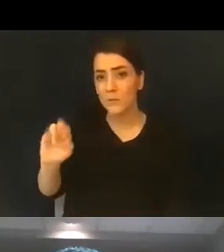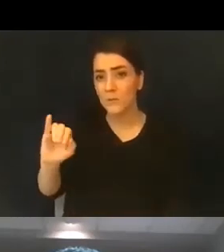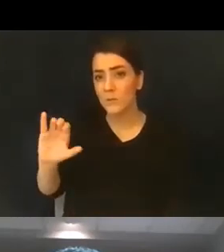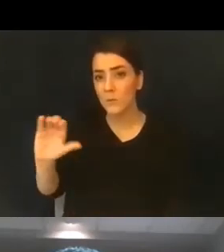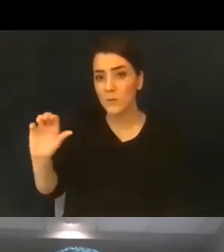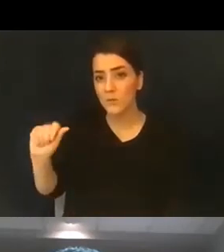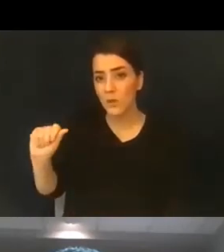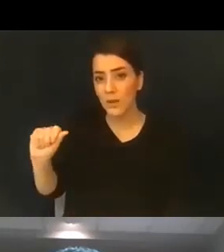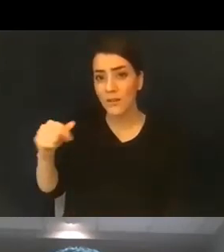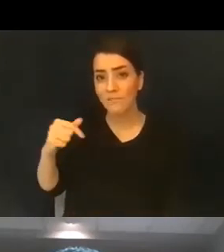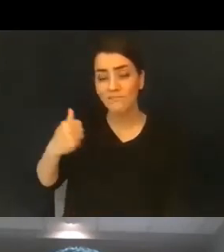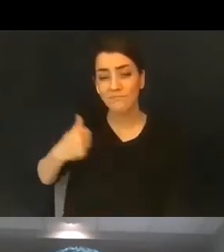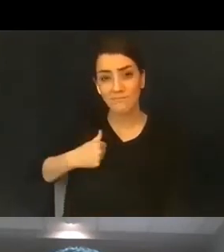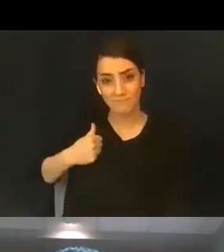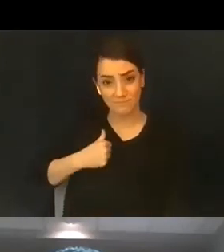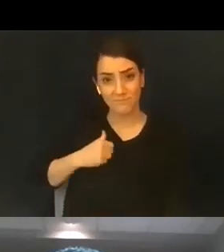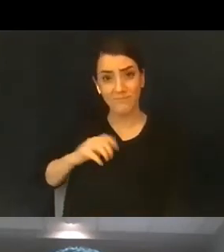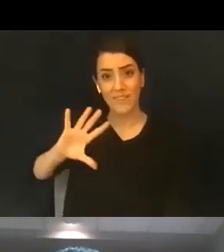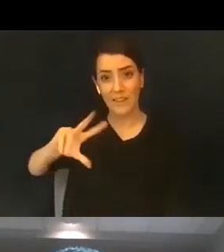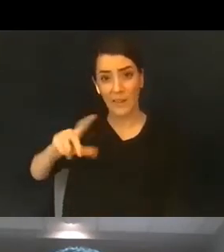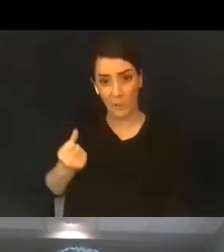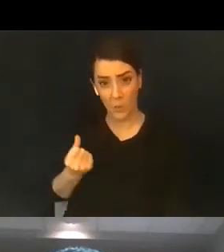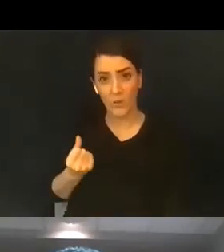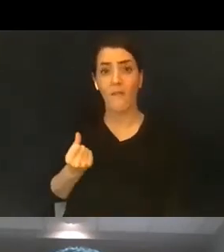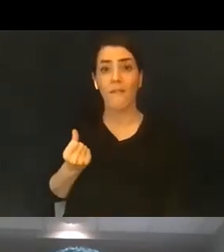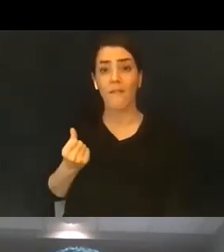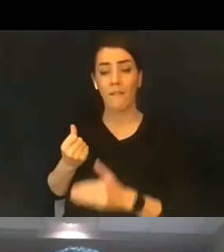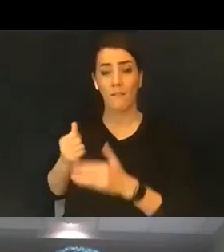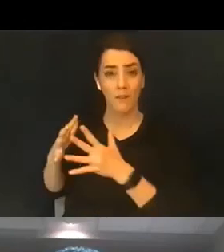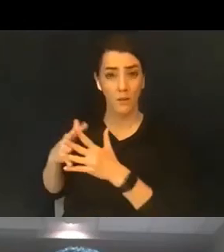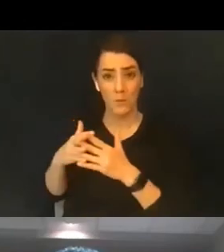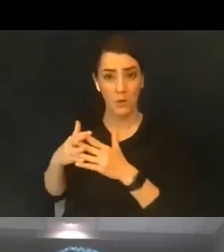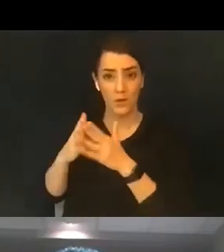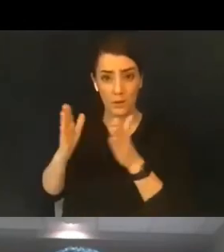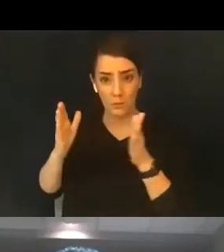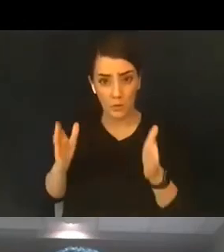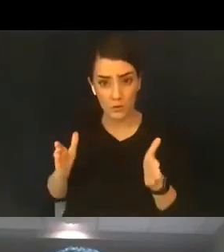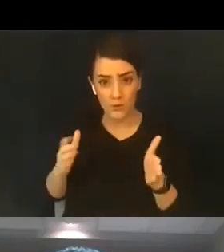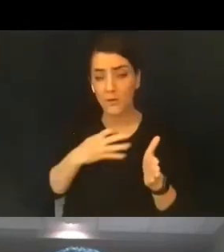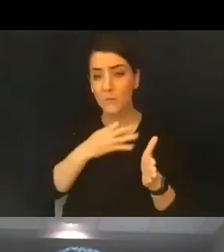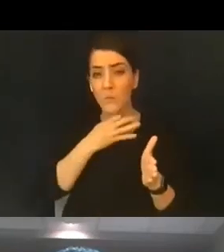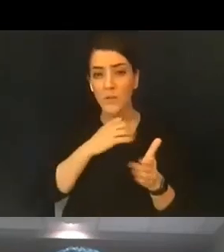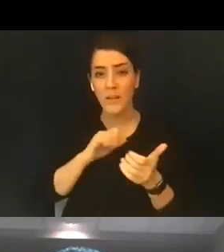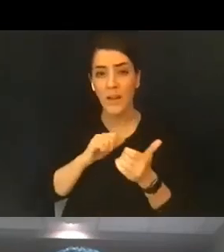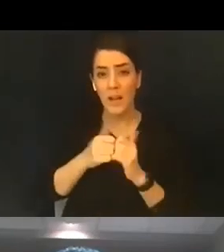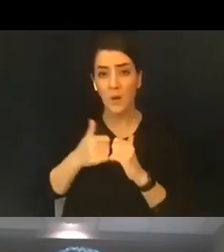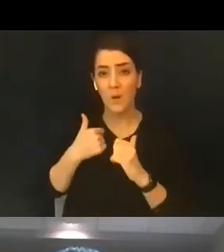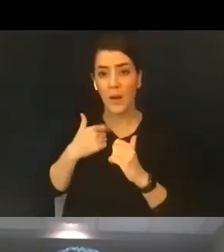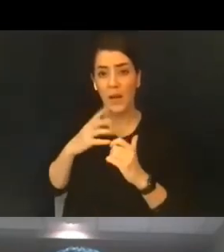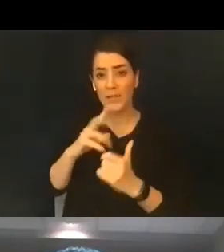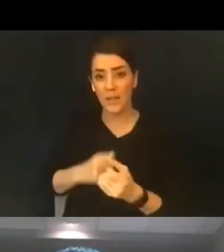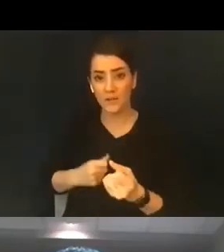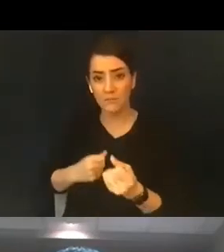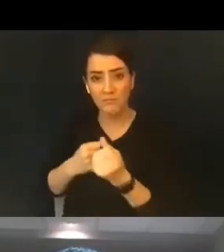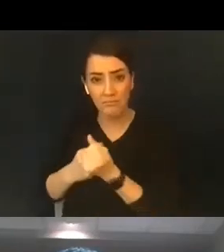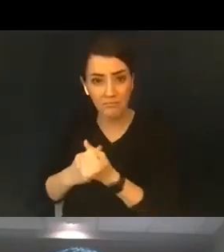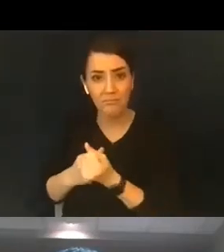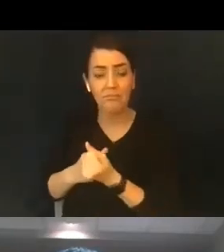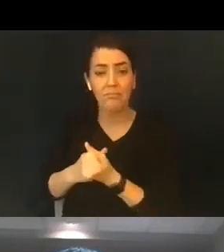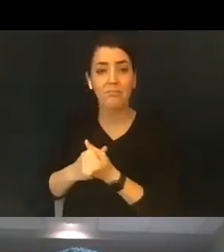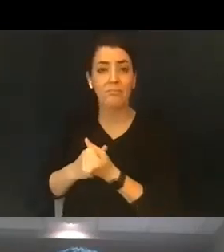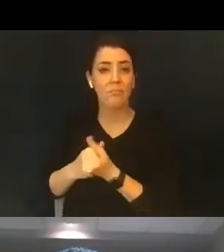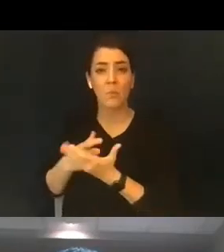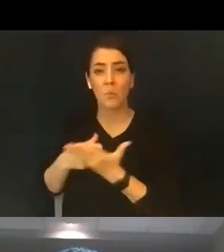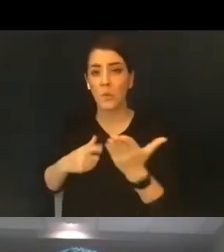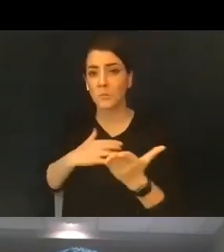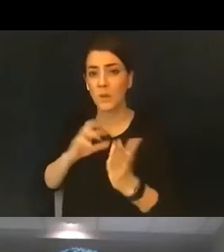love to hear your advice on guidance on how Cambodian Americans can play a role in the continuation and ongoing improvement of Khmer